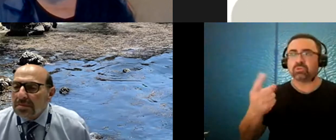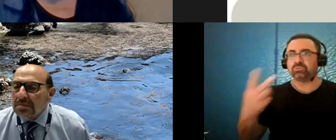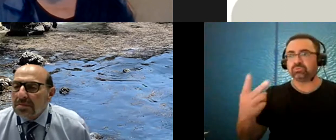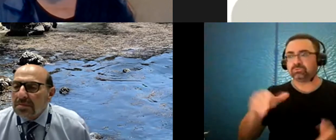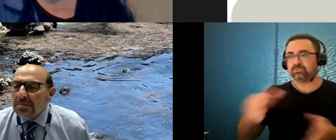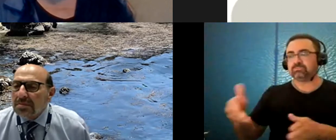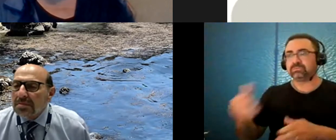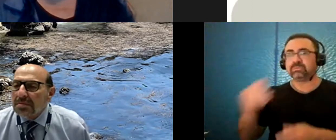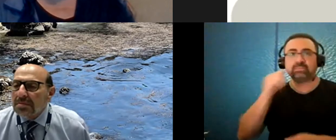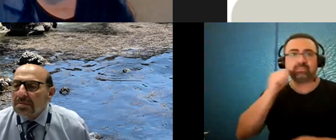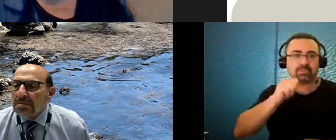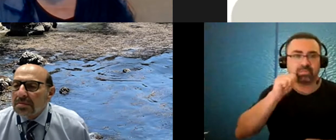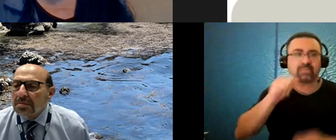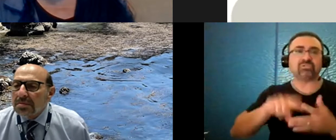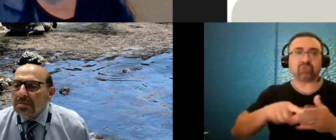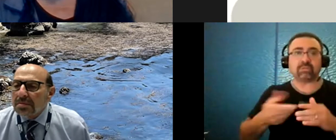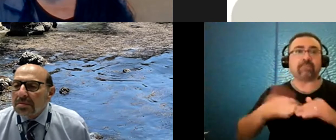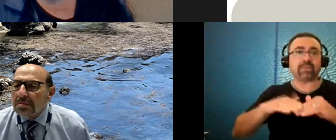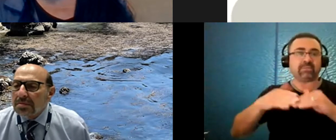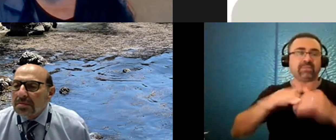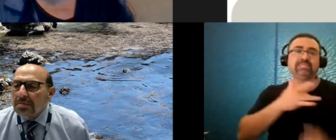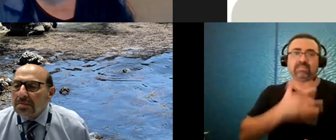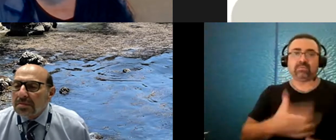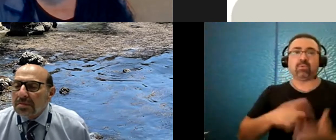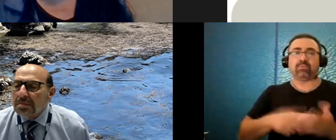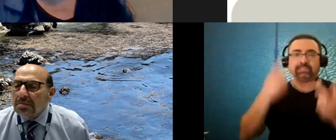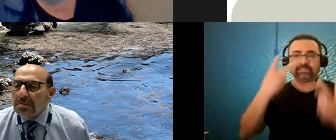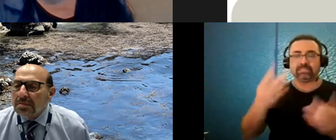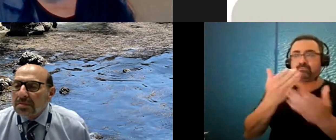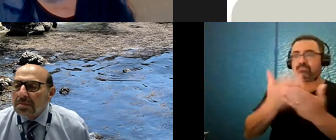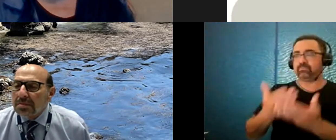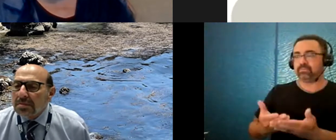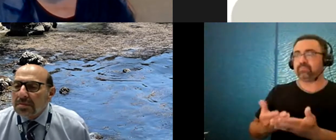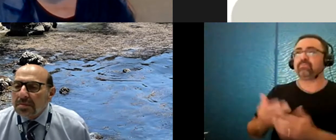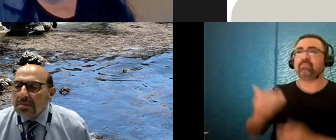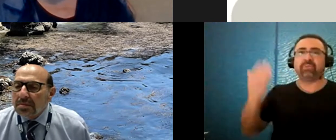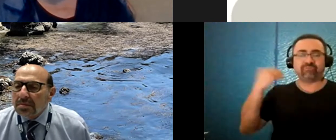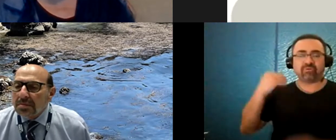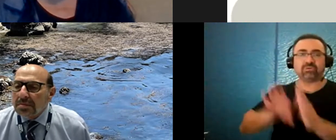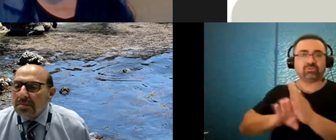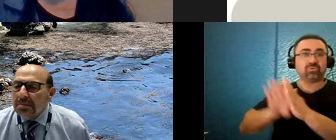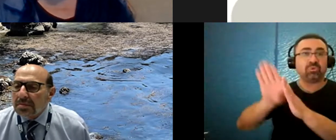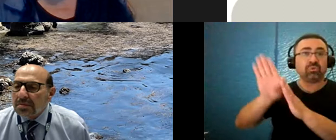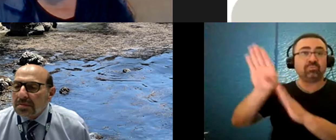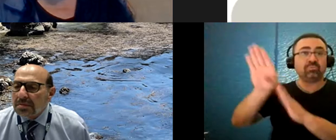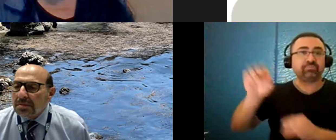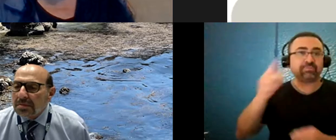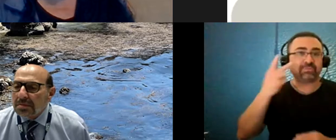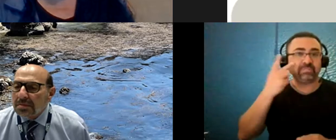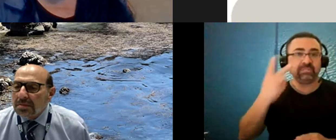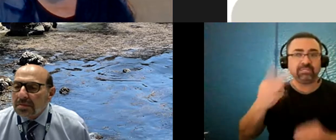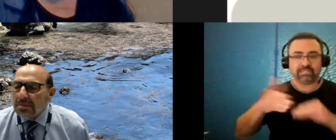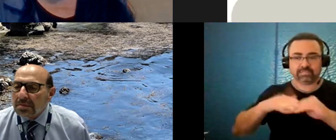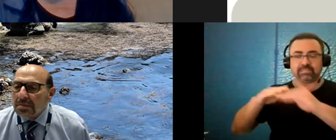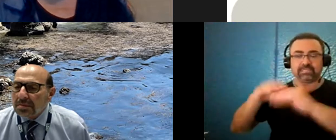has picked up, and this is typical of what we've seen in previous surges, where we initially see an increase in